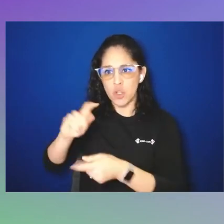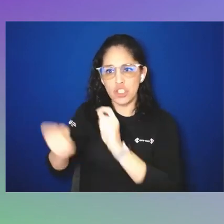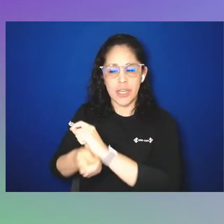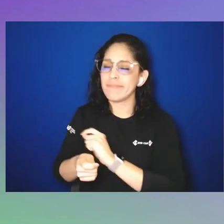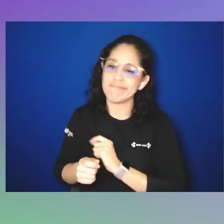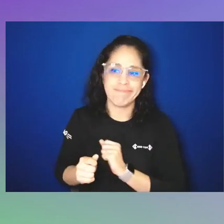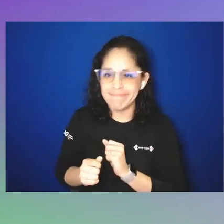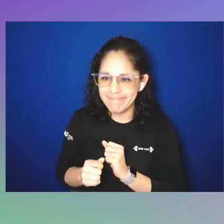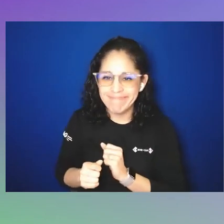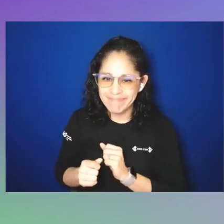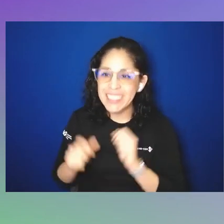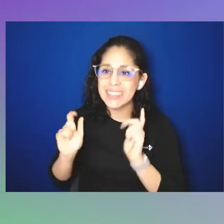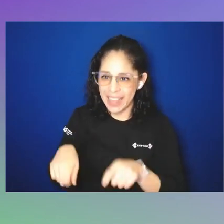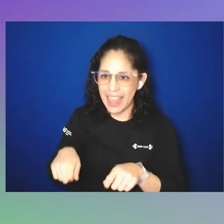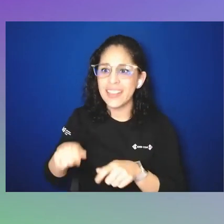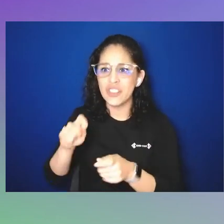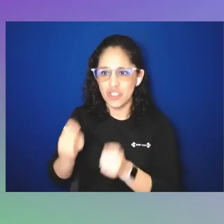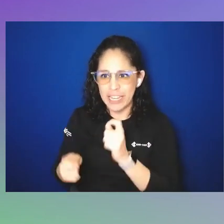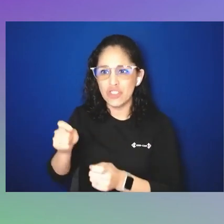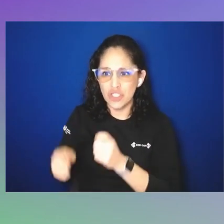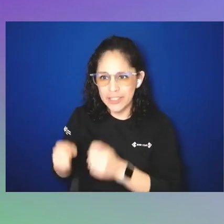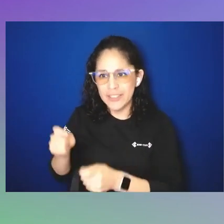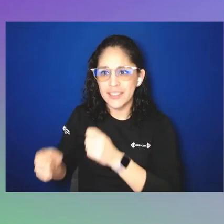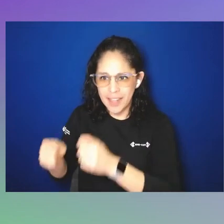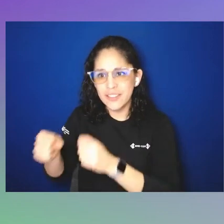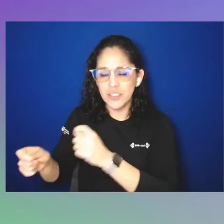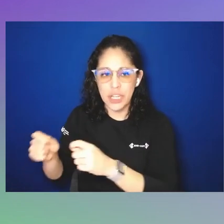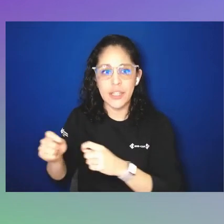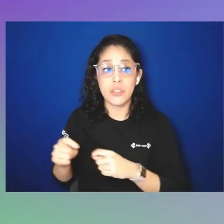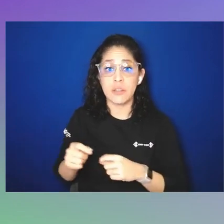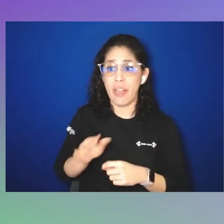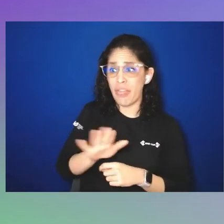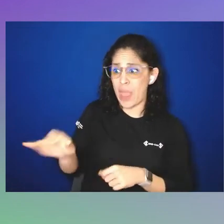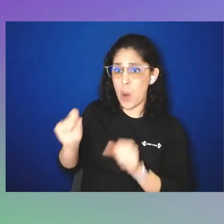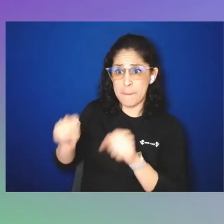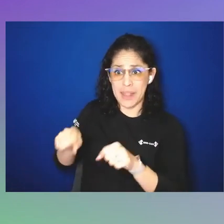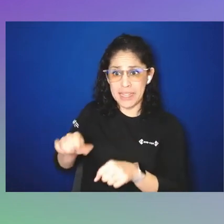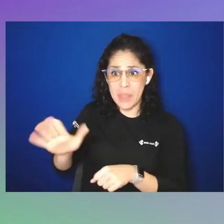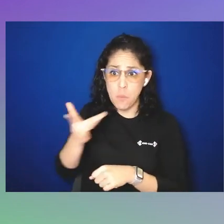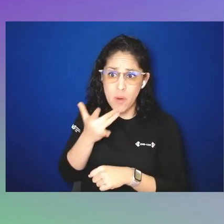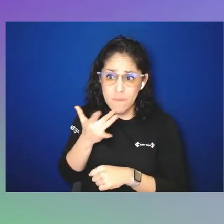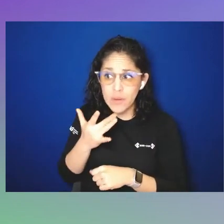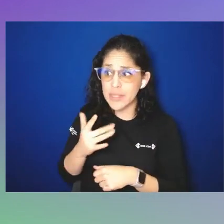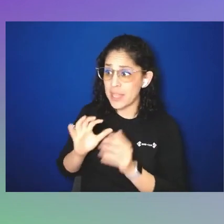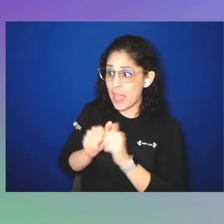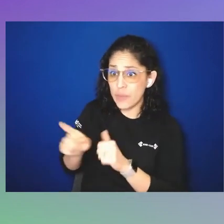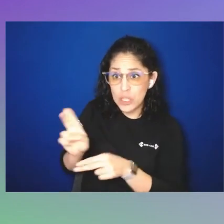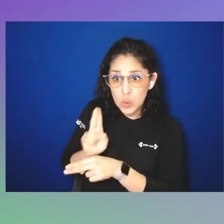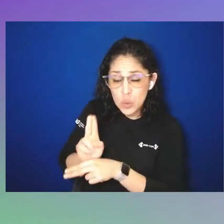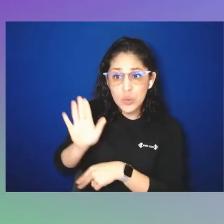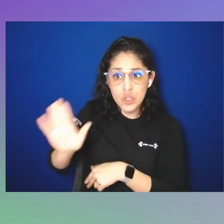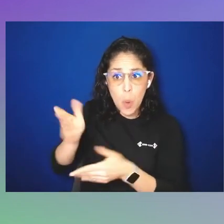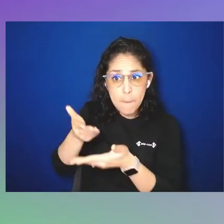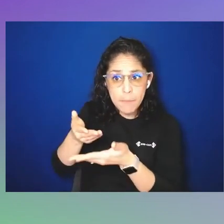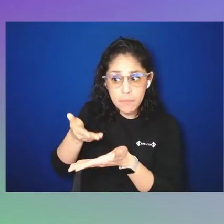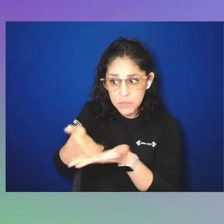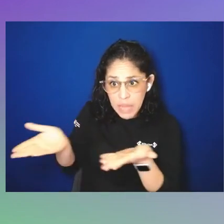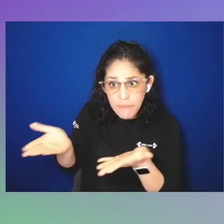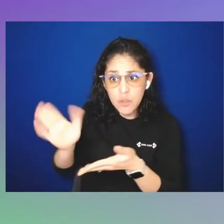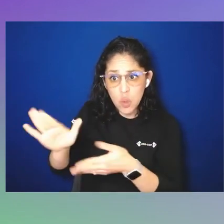And the question of what their abilities are and their preferences and how they use interfaces,